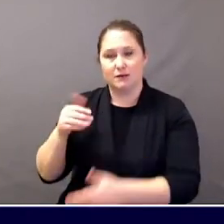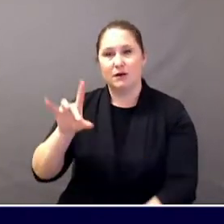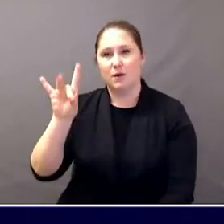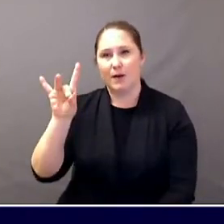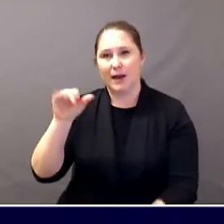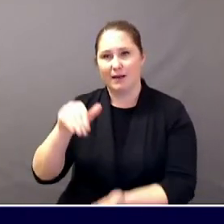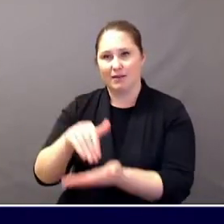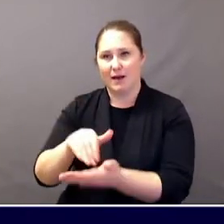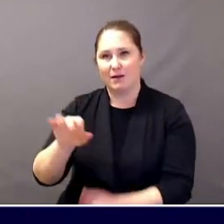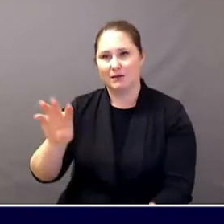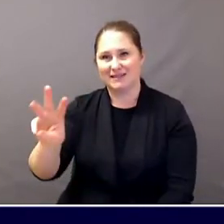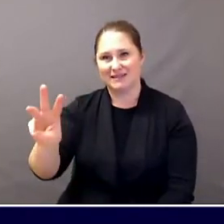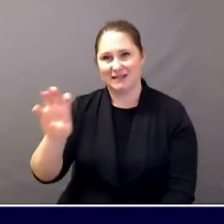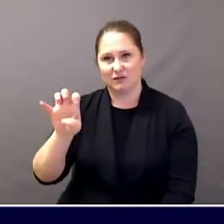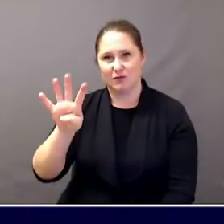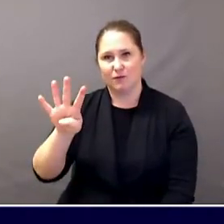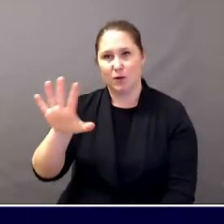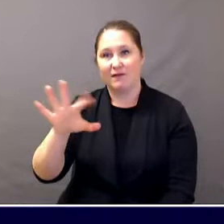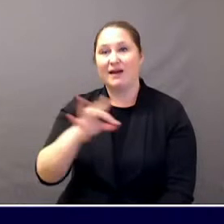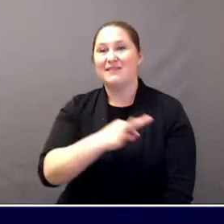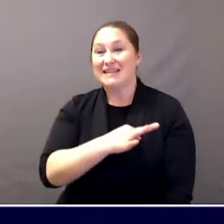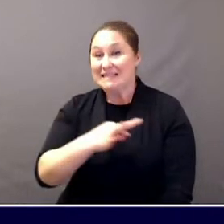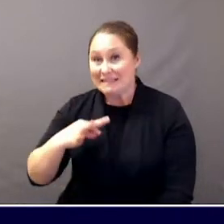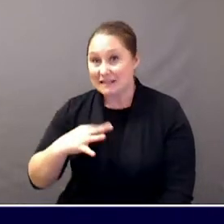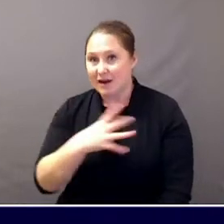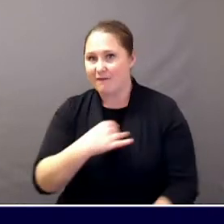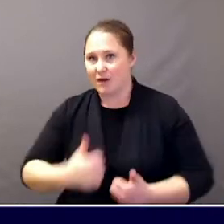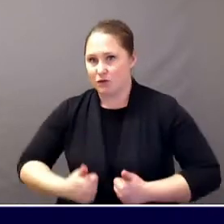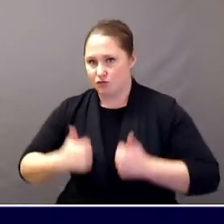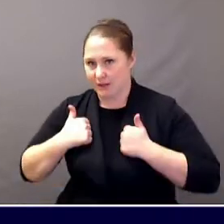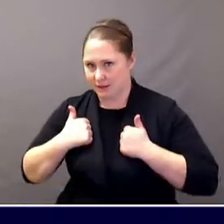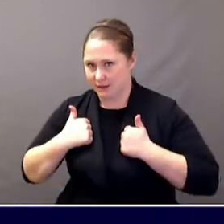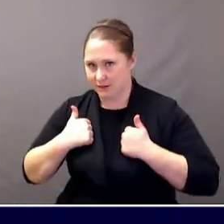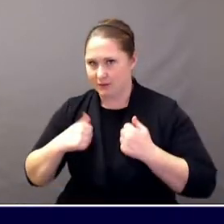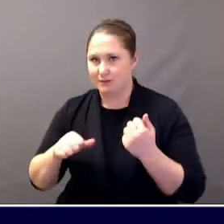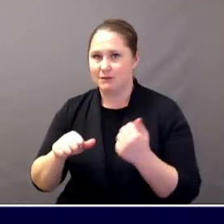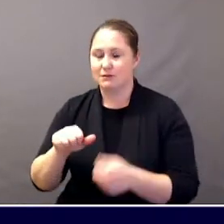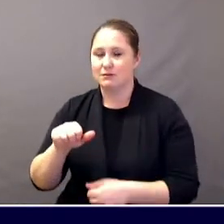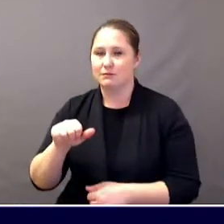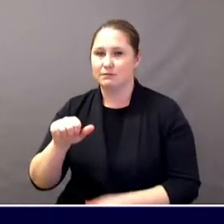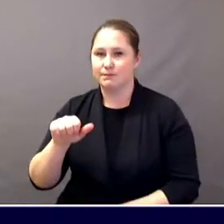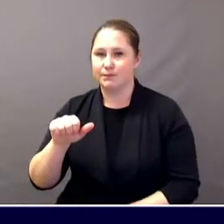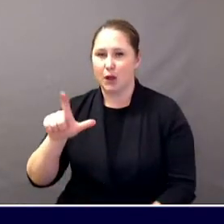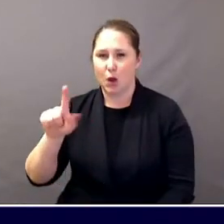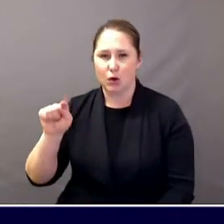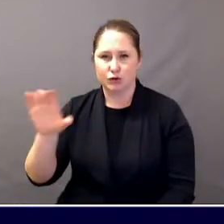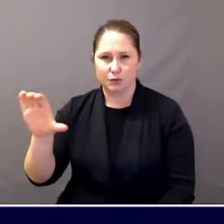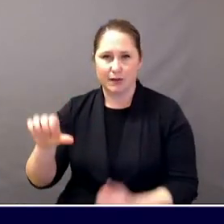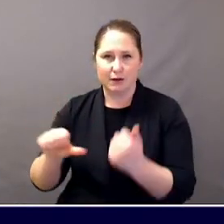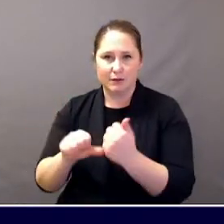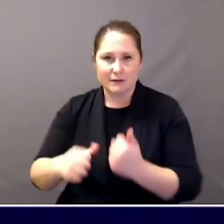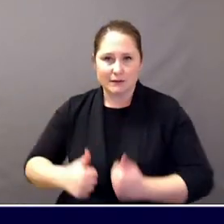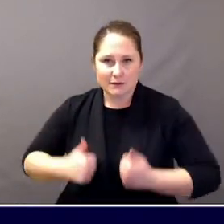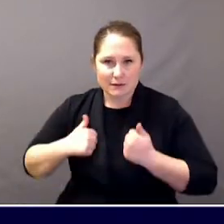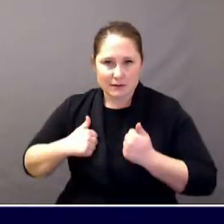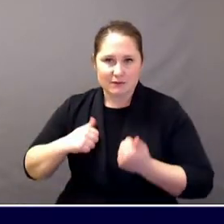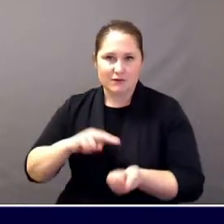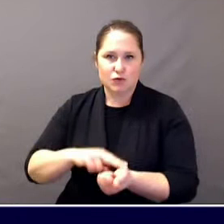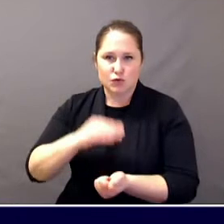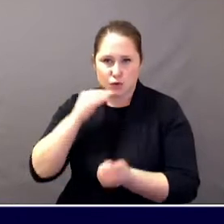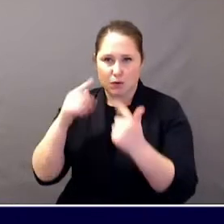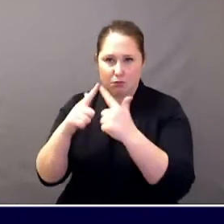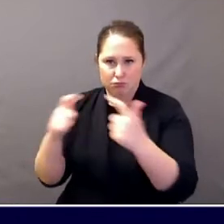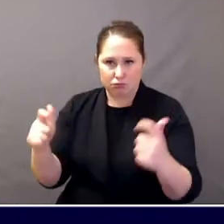8,645 staff members and residents of long-term care facilities who have been vaccinated by CVS and